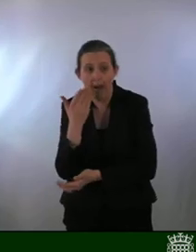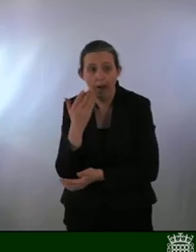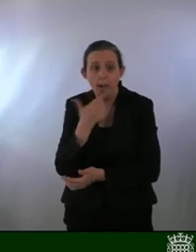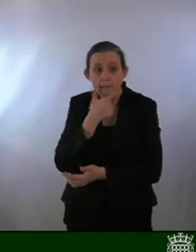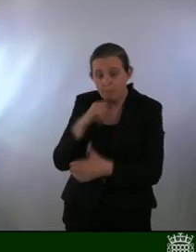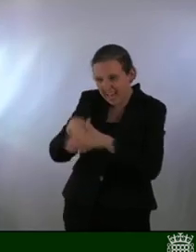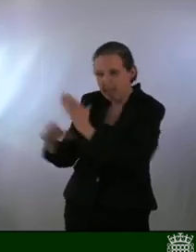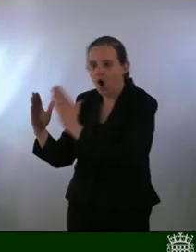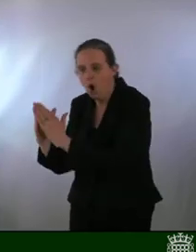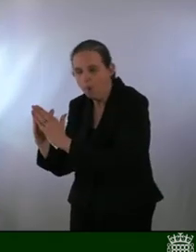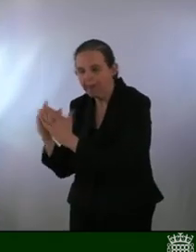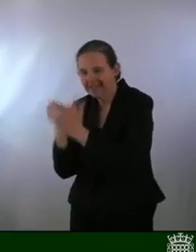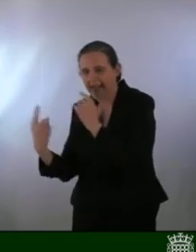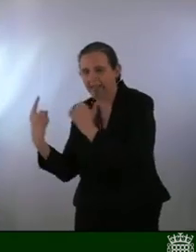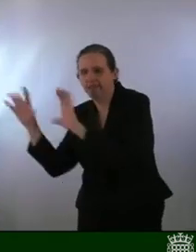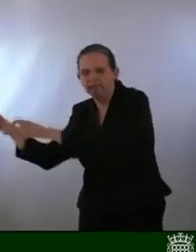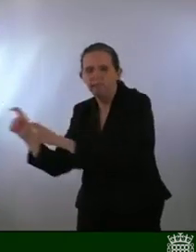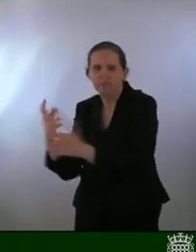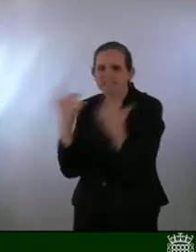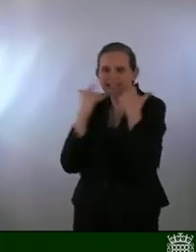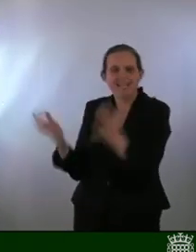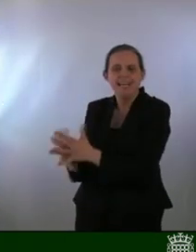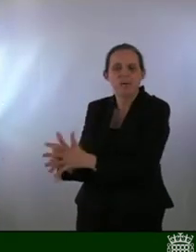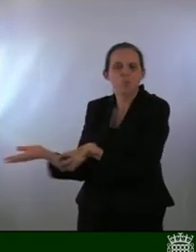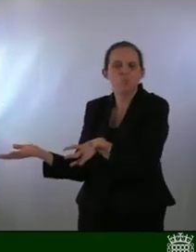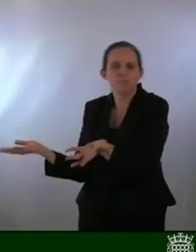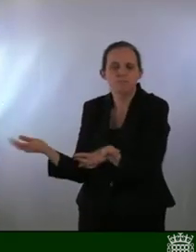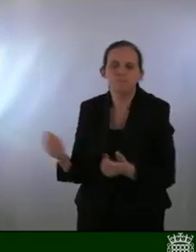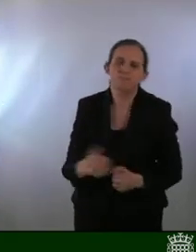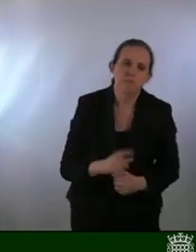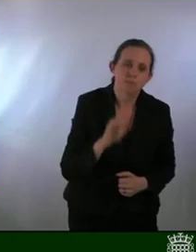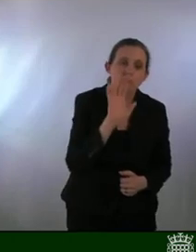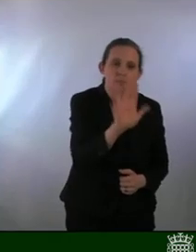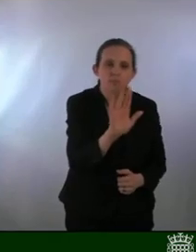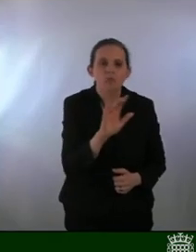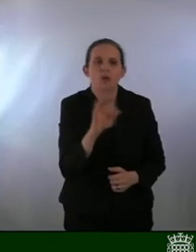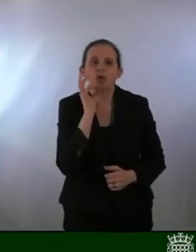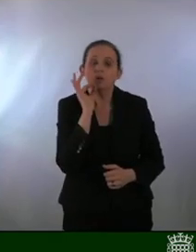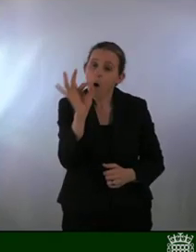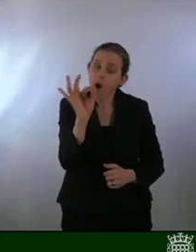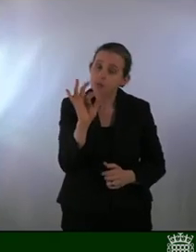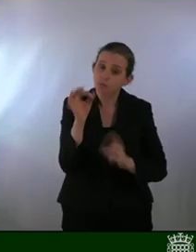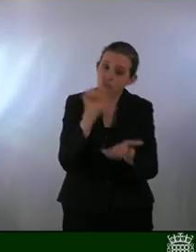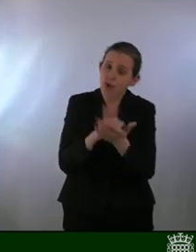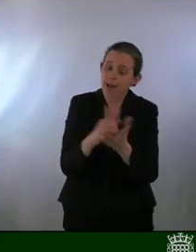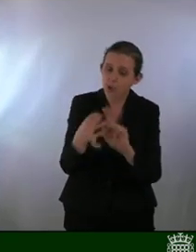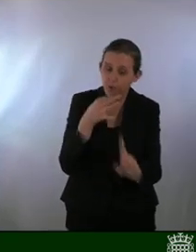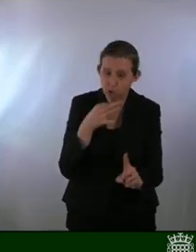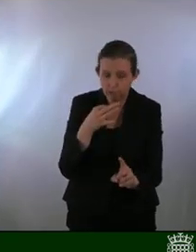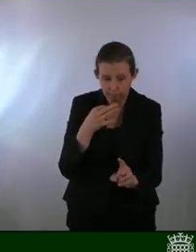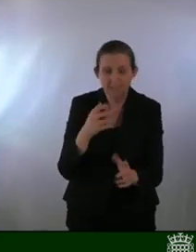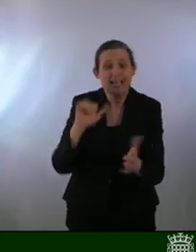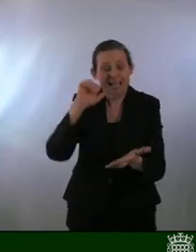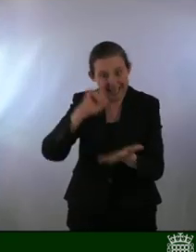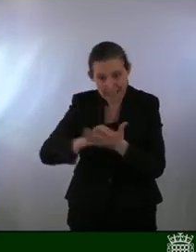at home, potentially with the disease? Yes, the Right Honourable Gentleman asked the question very precisely and correctly. The answer is yes, it